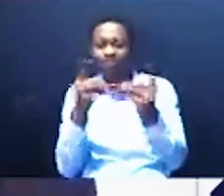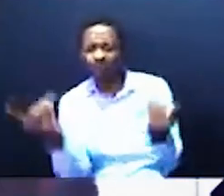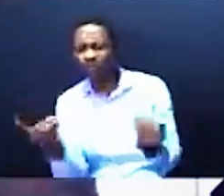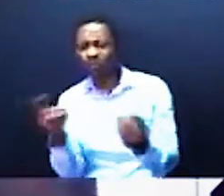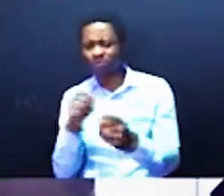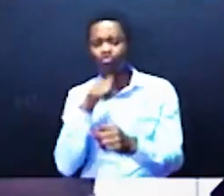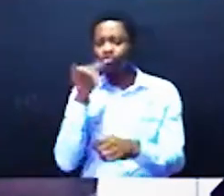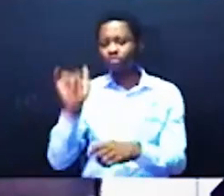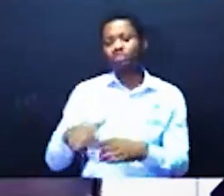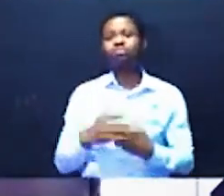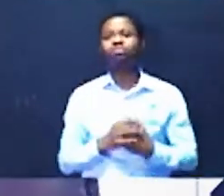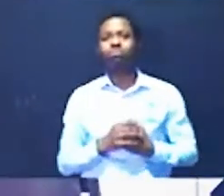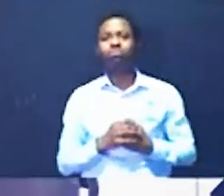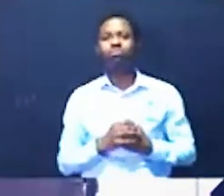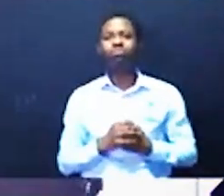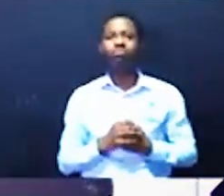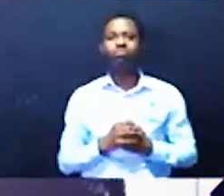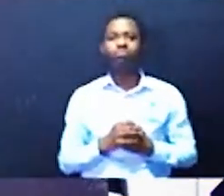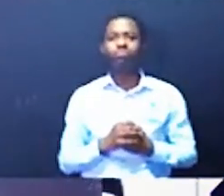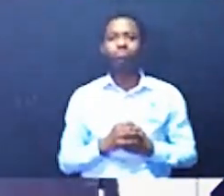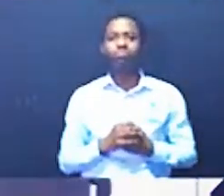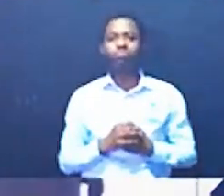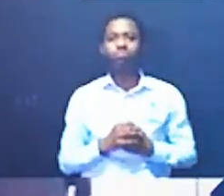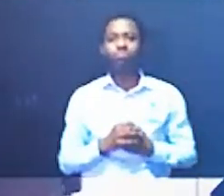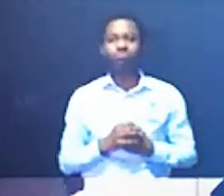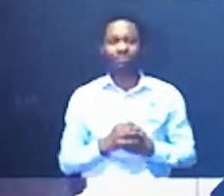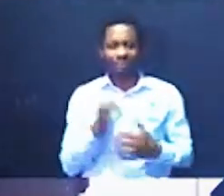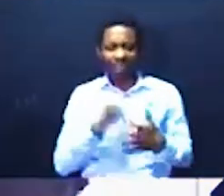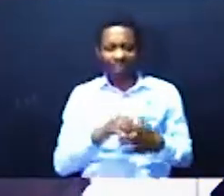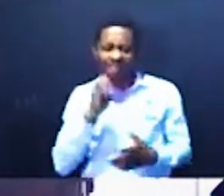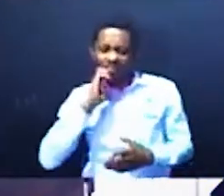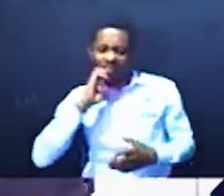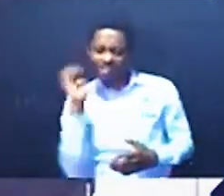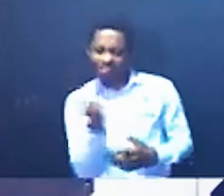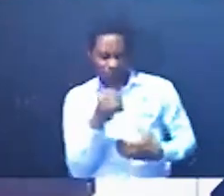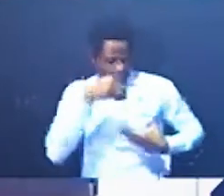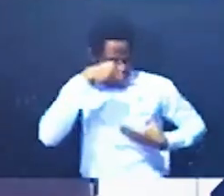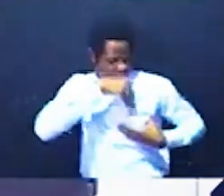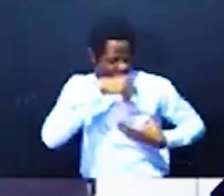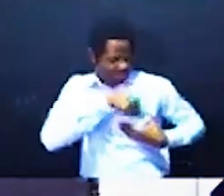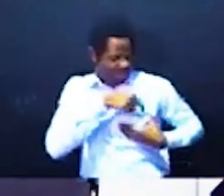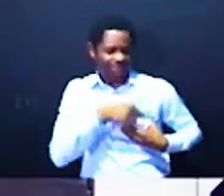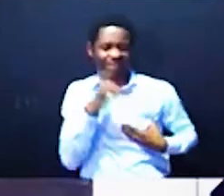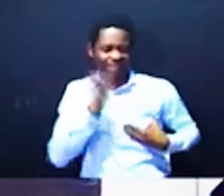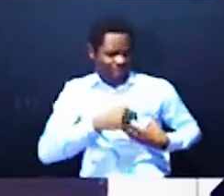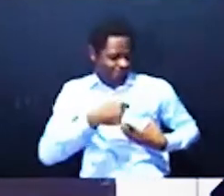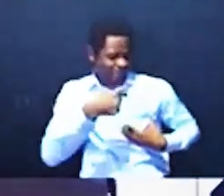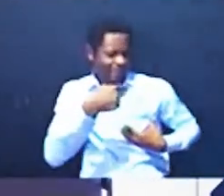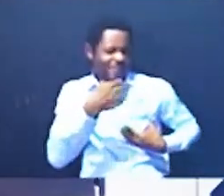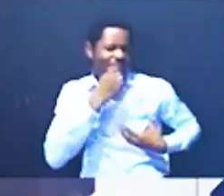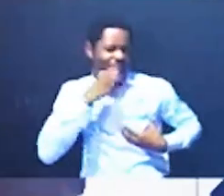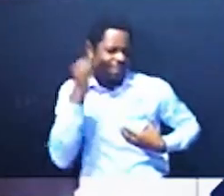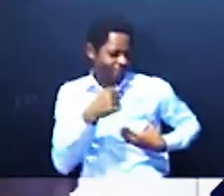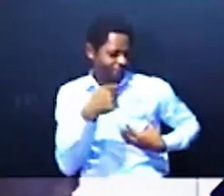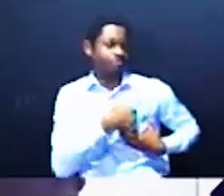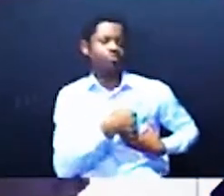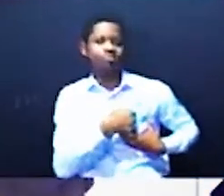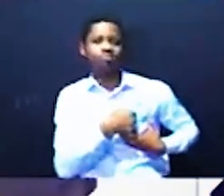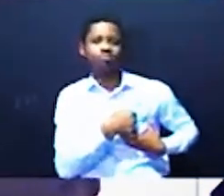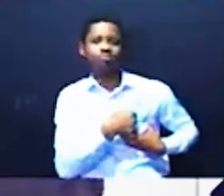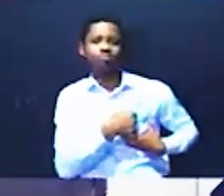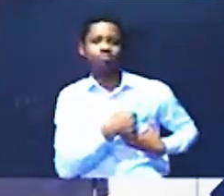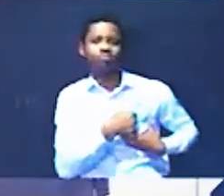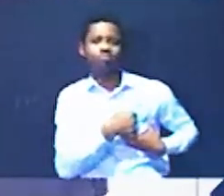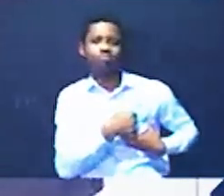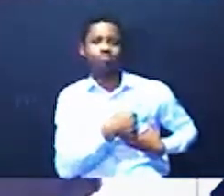mum, sacrament, kitten, evils within Yaudia and the bonnia, a tower with you. So a holy life is